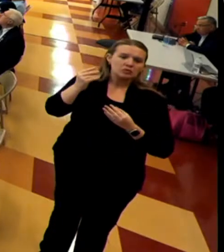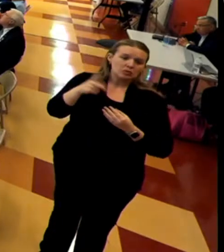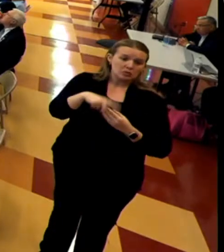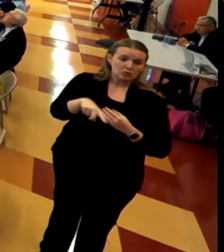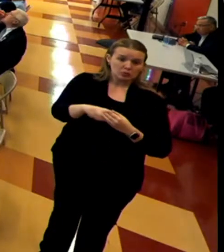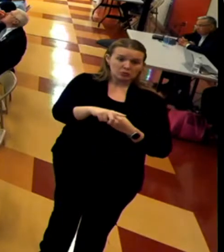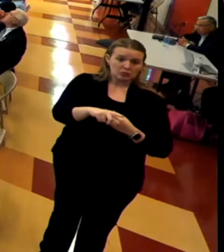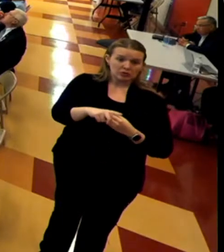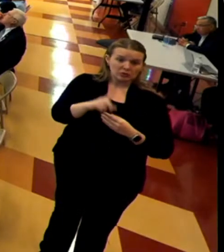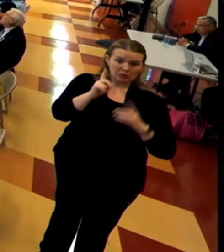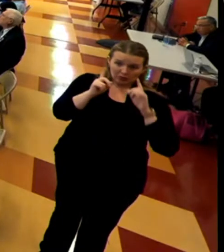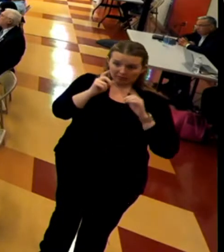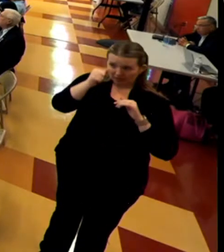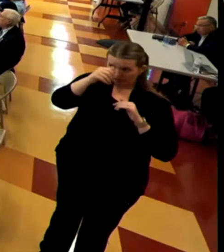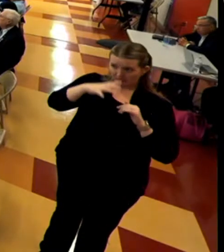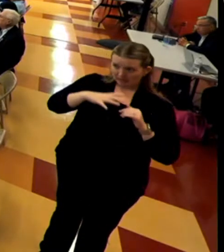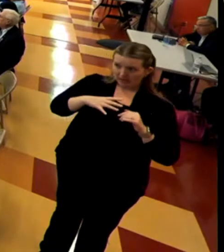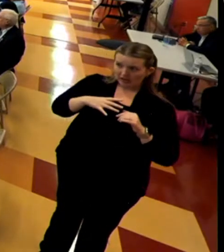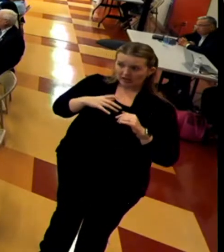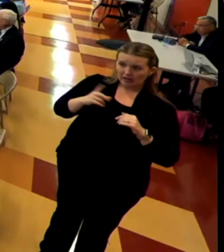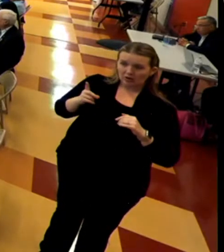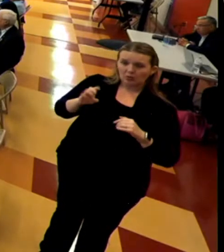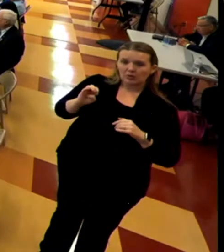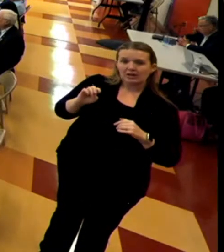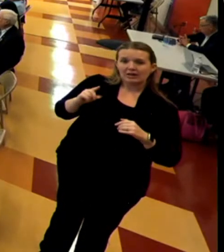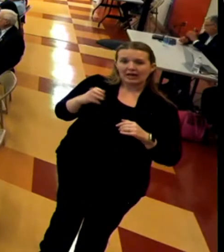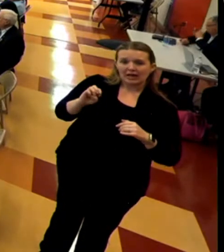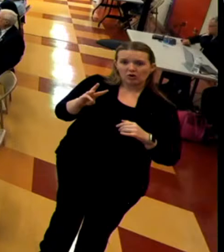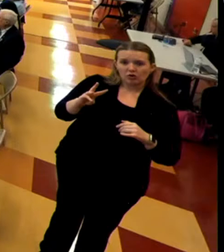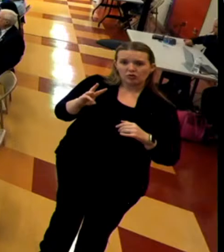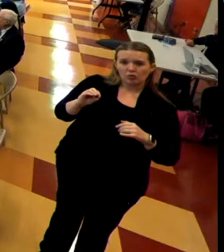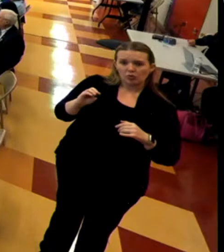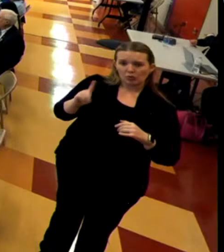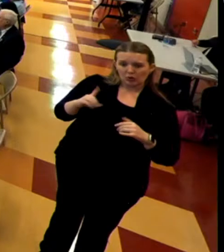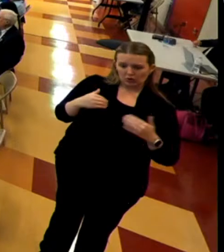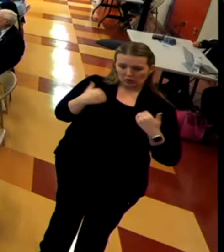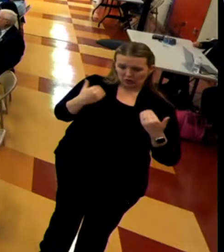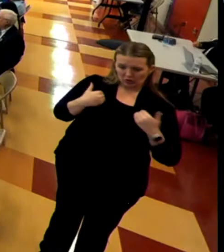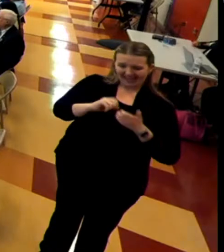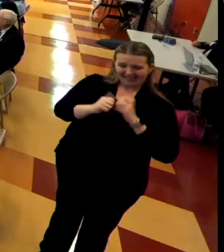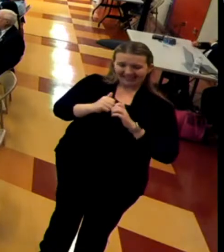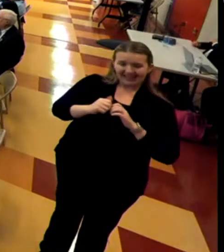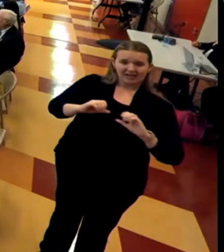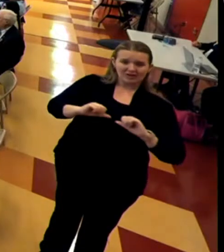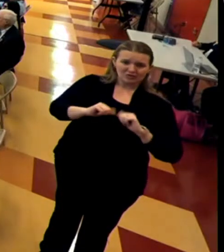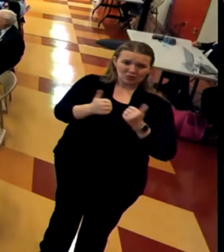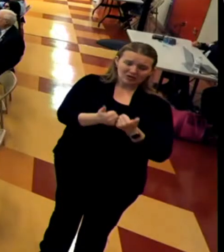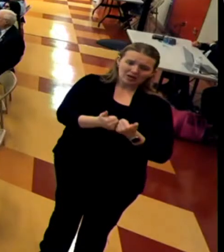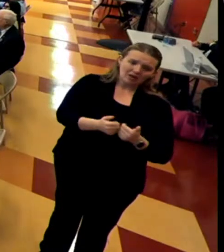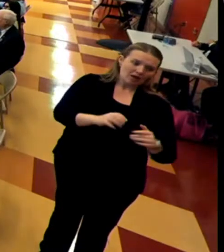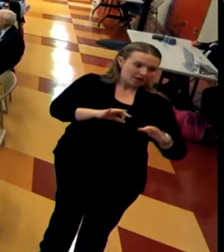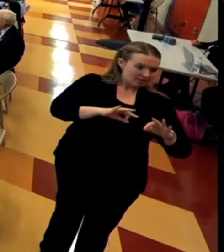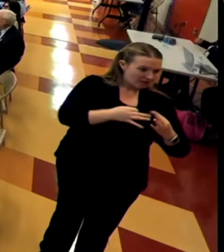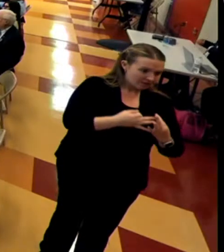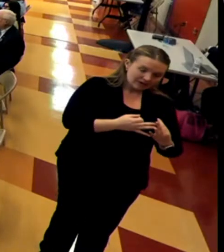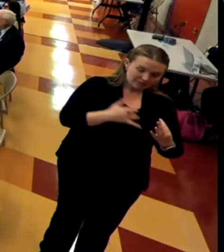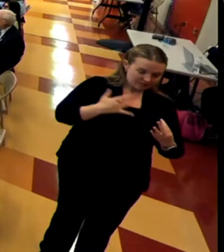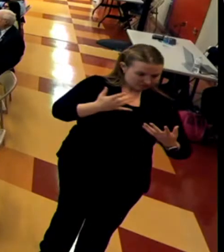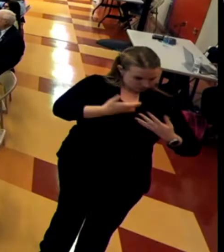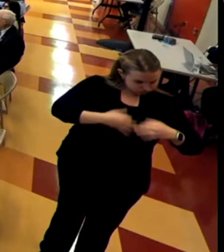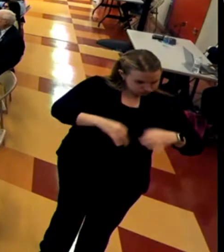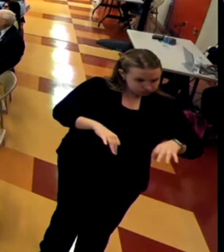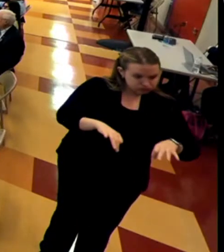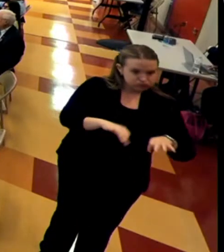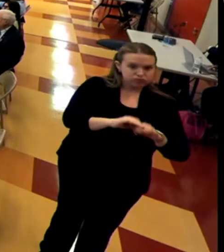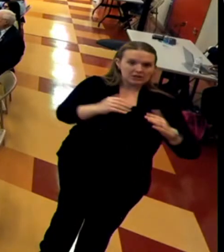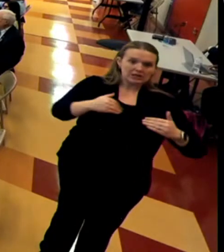this gentleman over here with the Edgewood Youth Athletic Association. It's very important to the families out here. And we got a lot